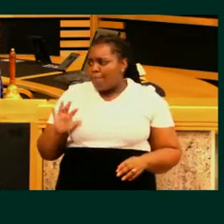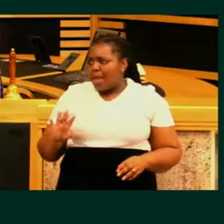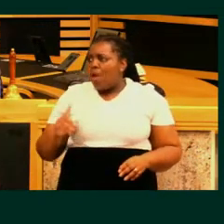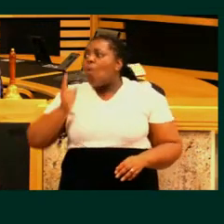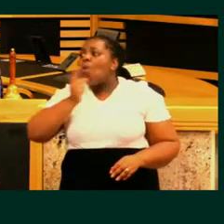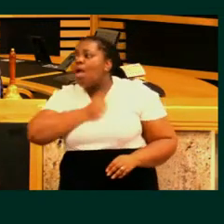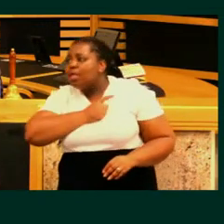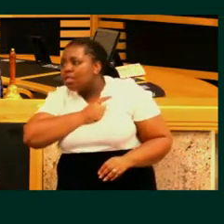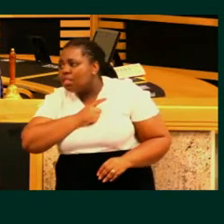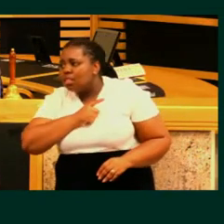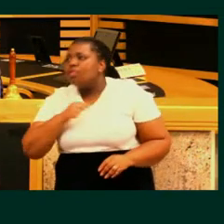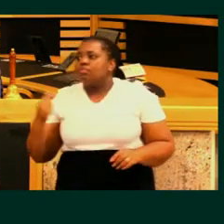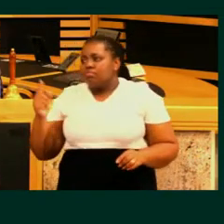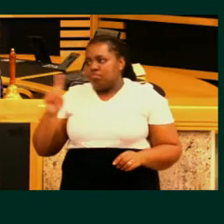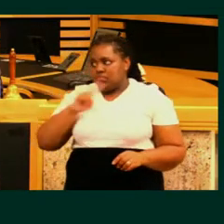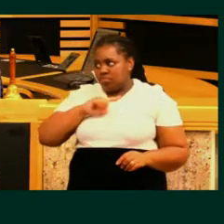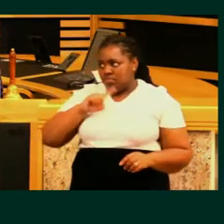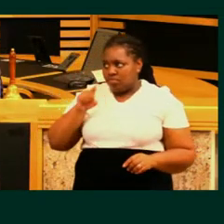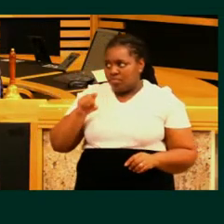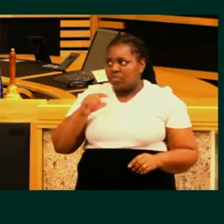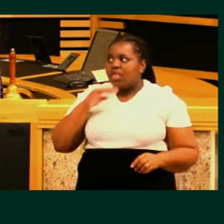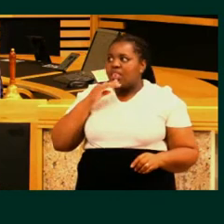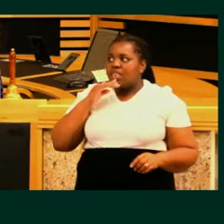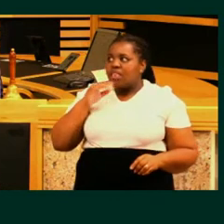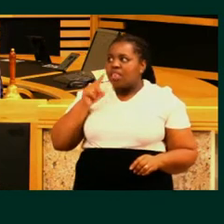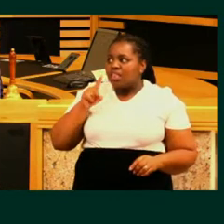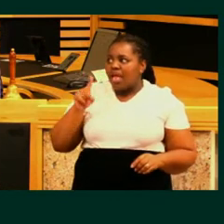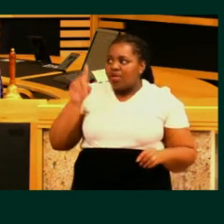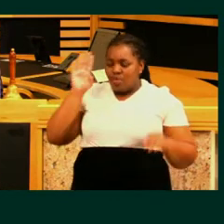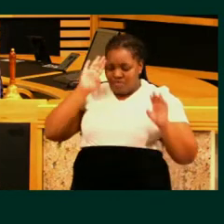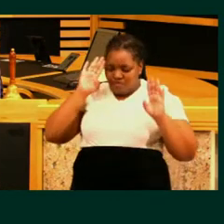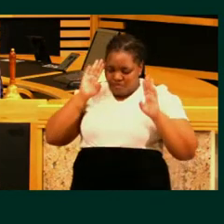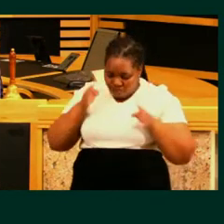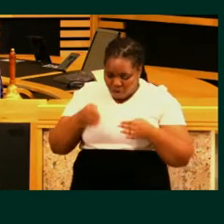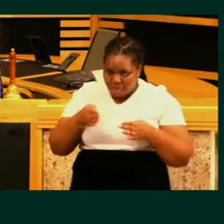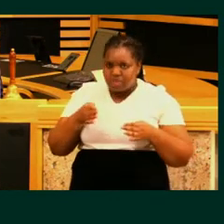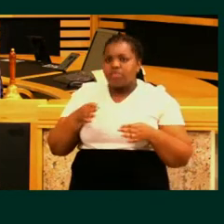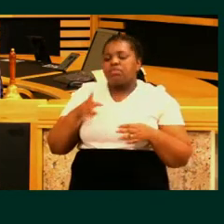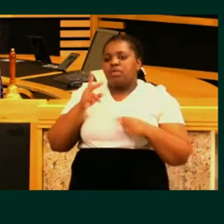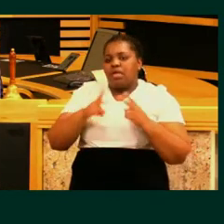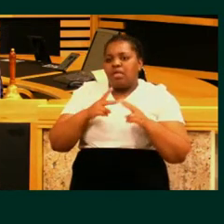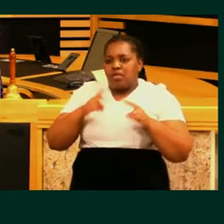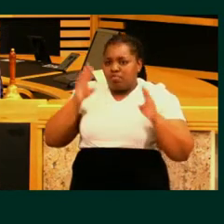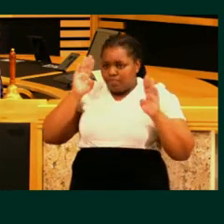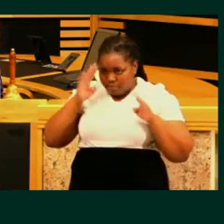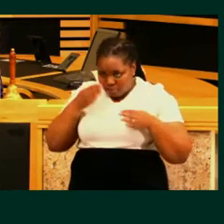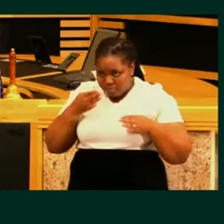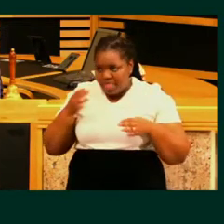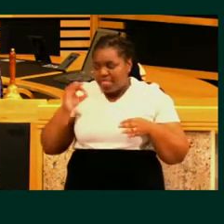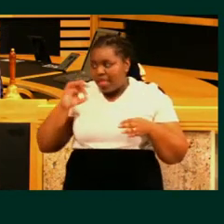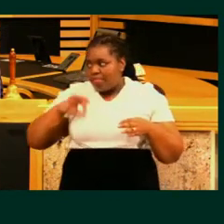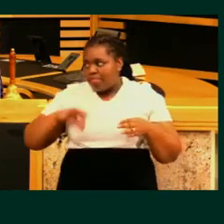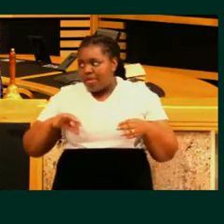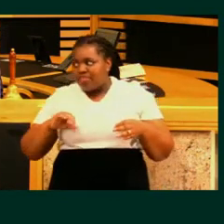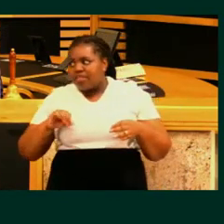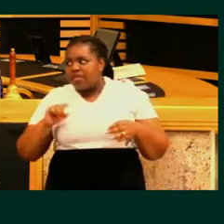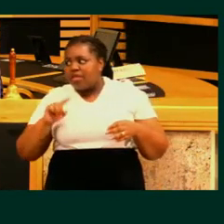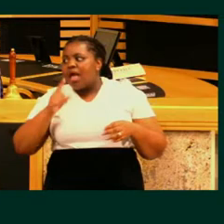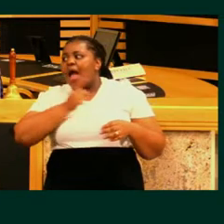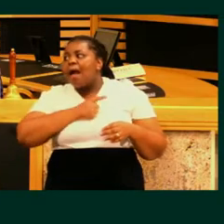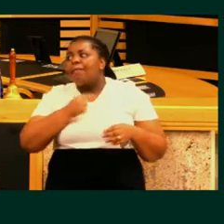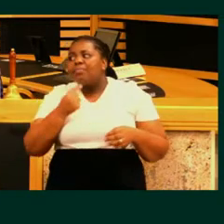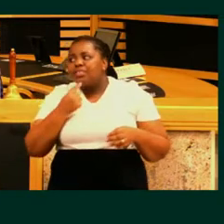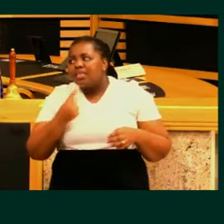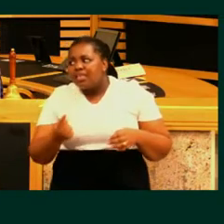why because that will actually focus and it will refocus the welfare of the people so I am saying